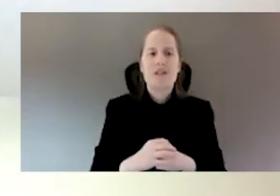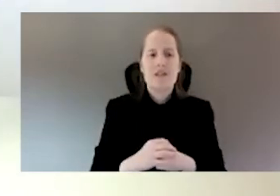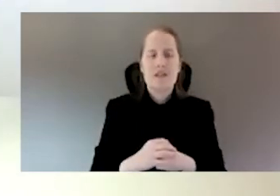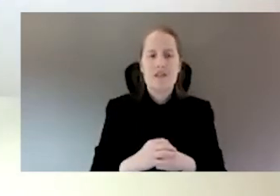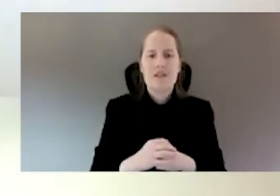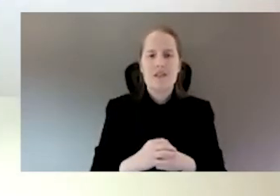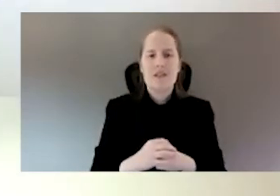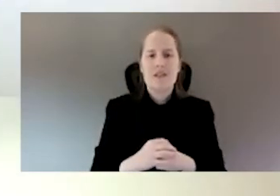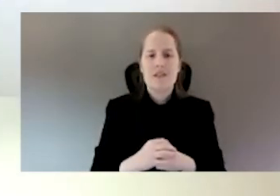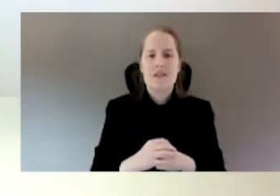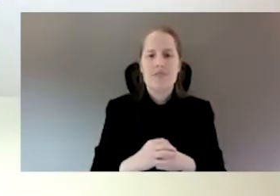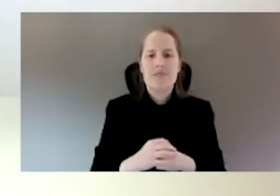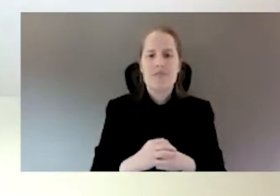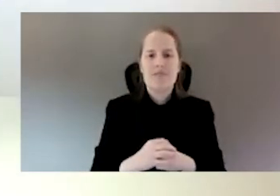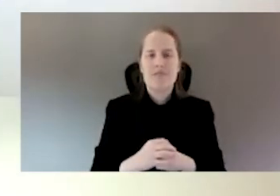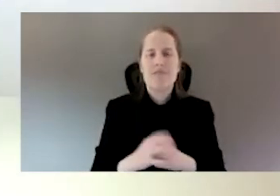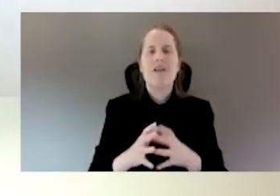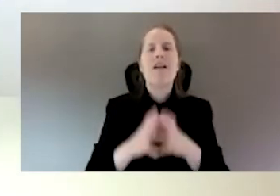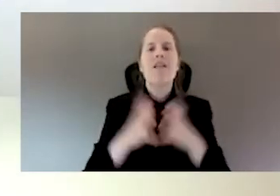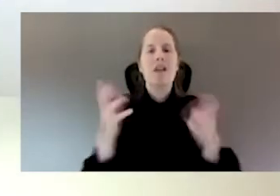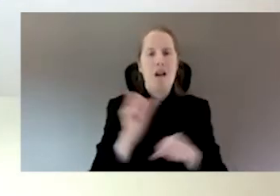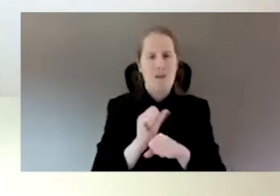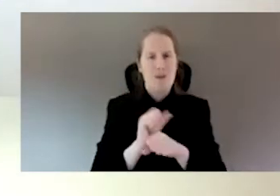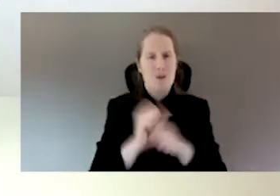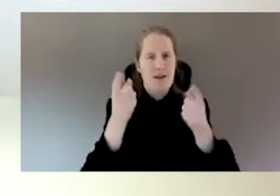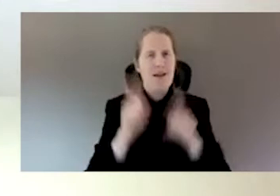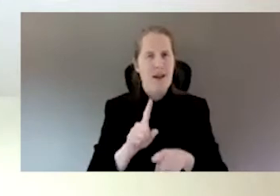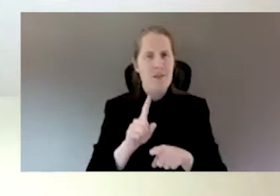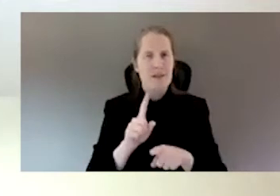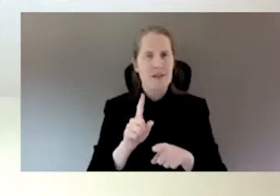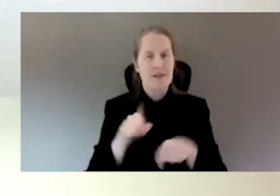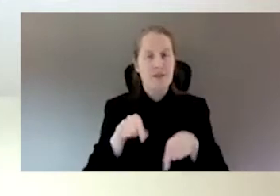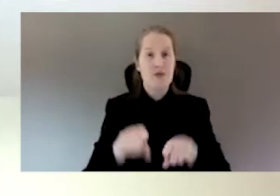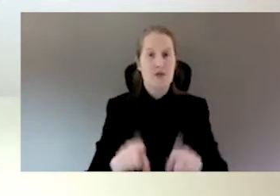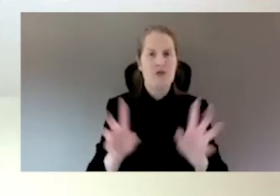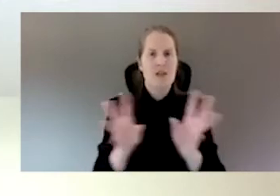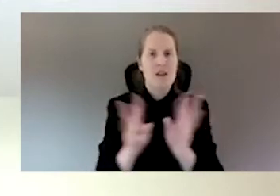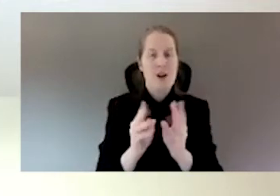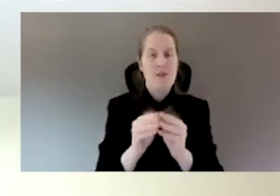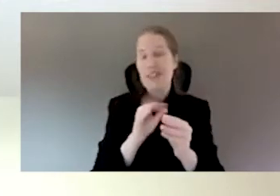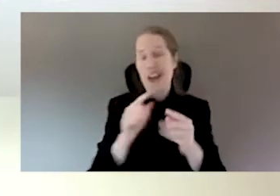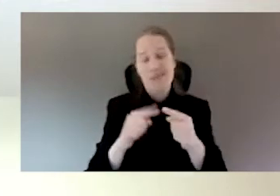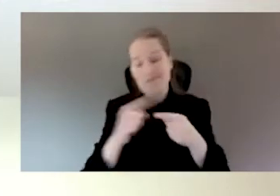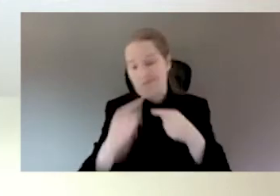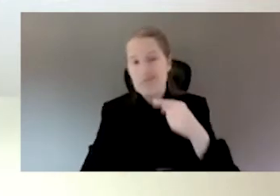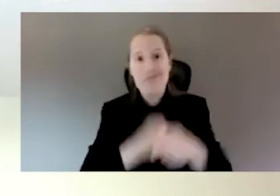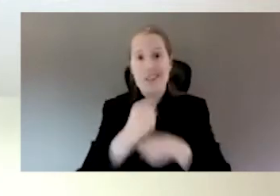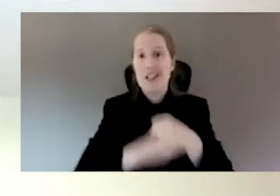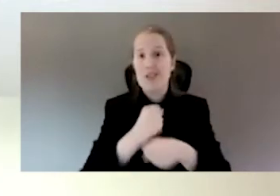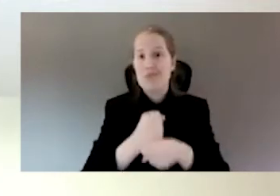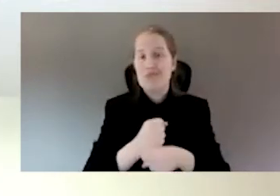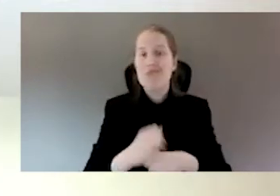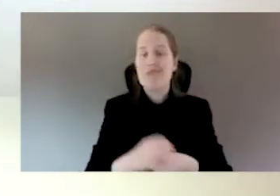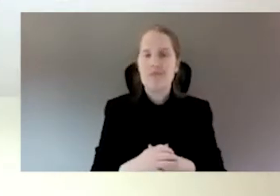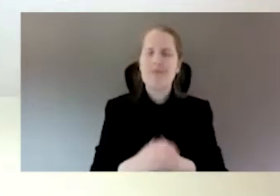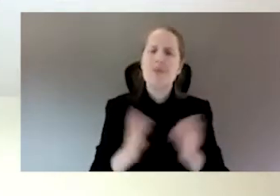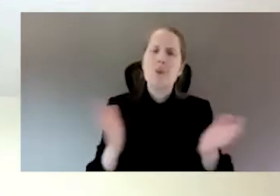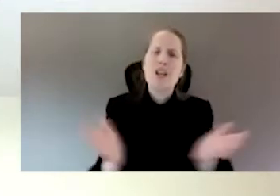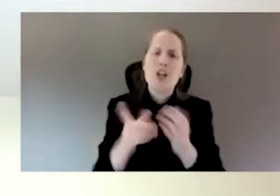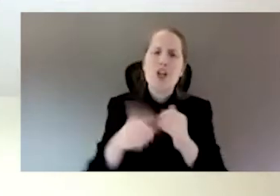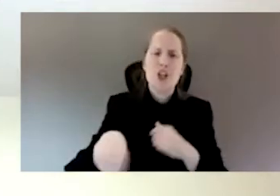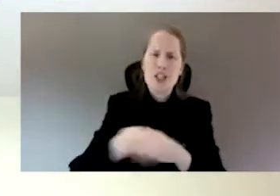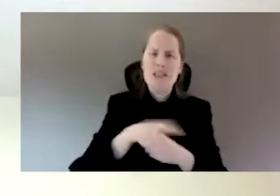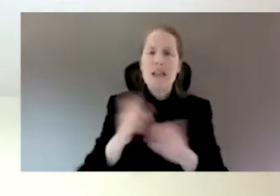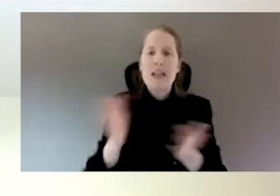where a lot of work happens within the conference, not just in the conference, but throughout the year. Encourage people within your centers